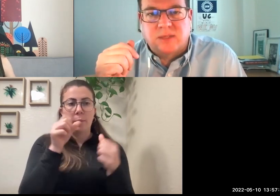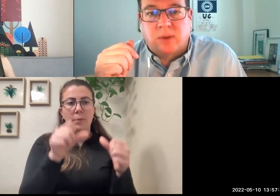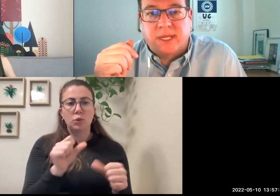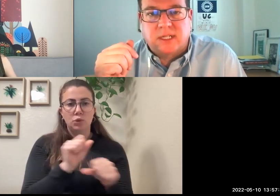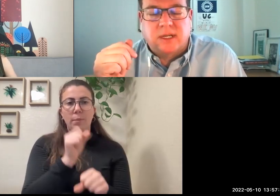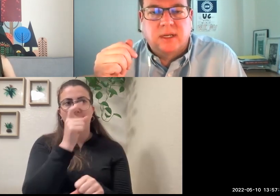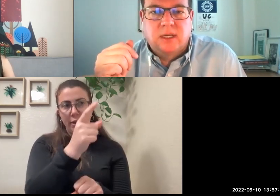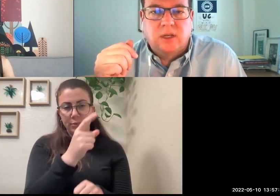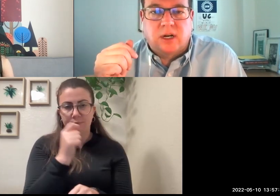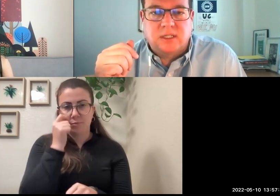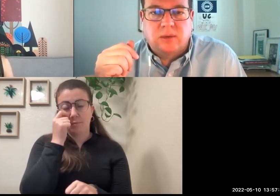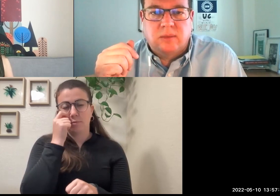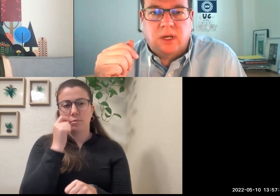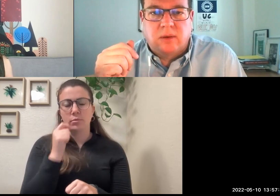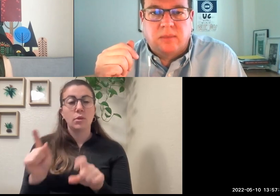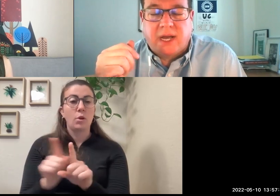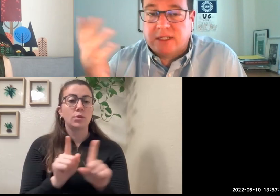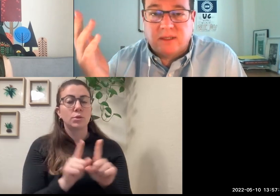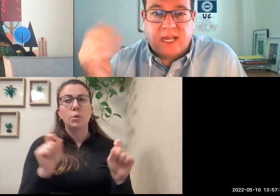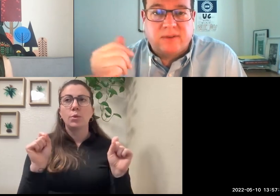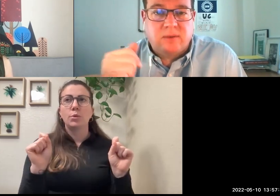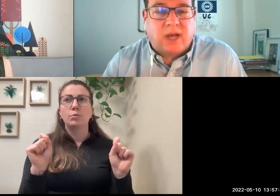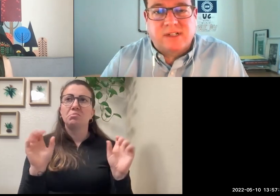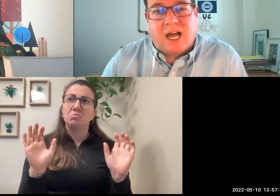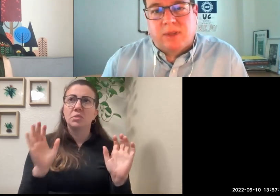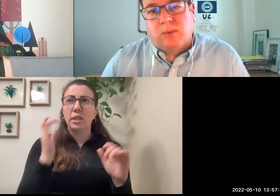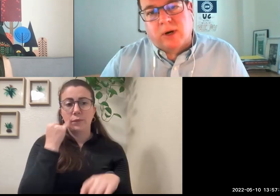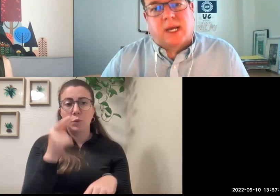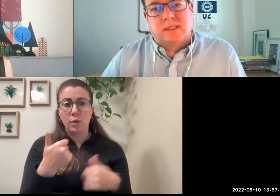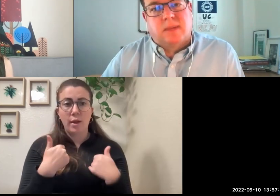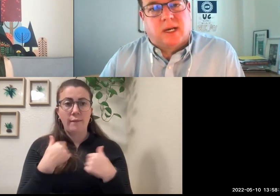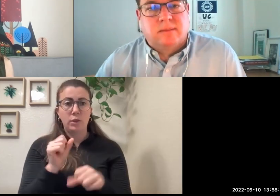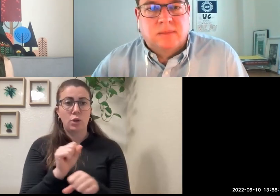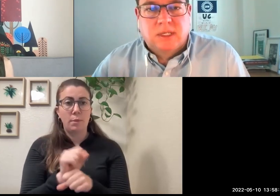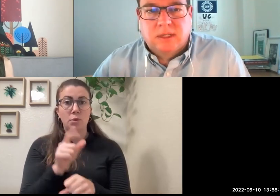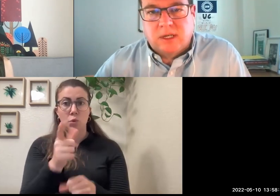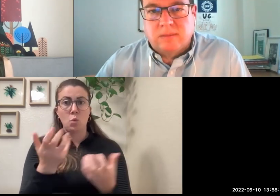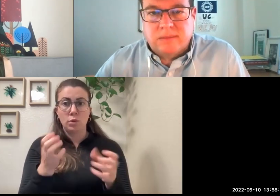So that is one place to look. You could also, I'd also say if you have a job that you want to organize,